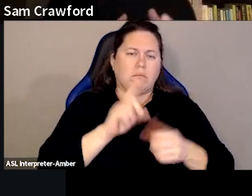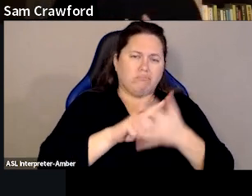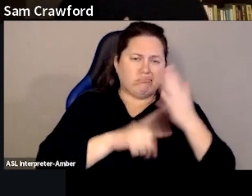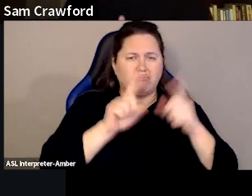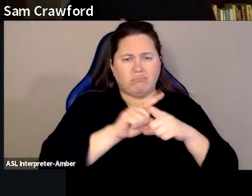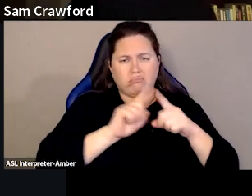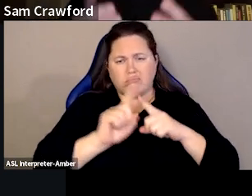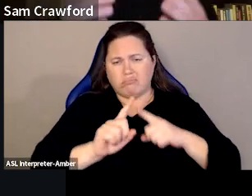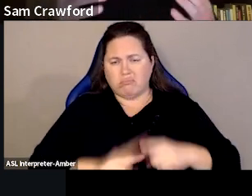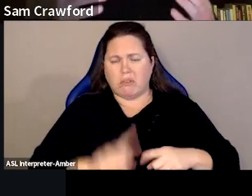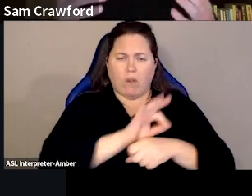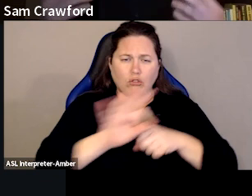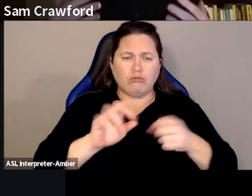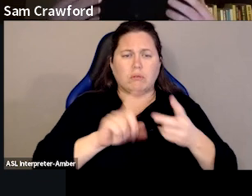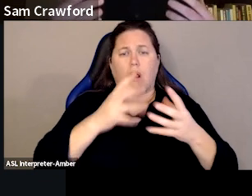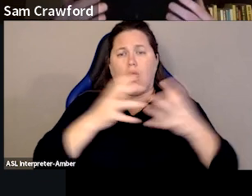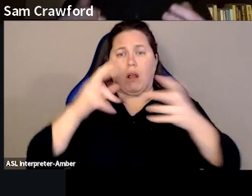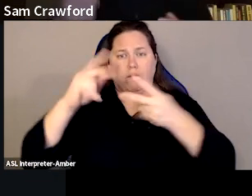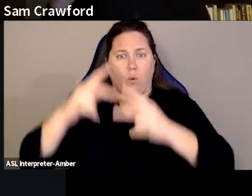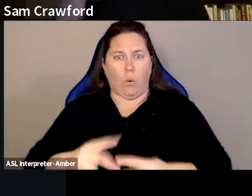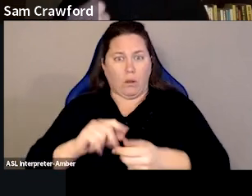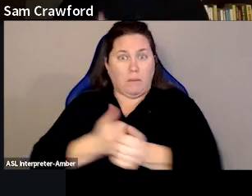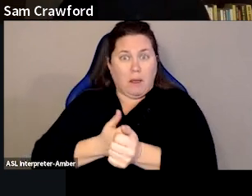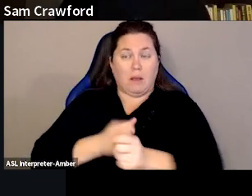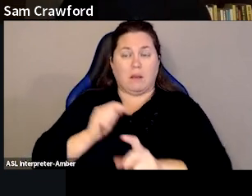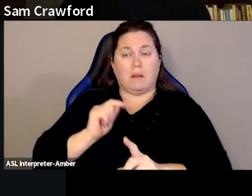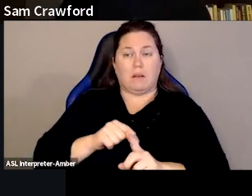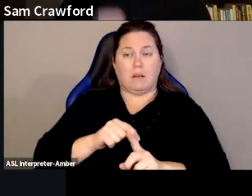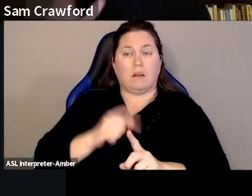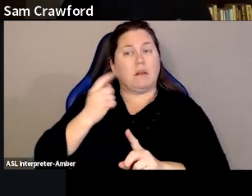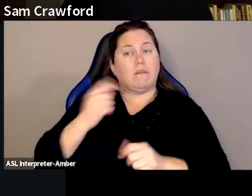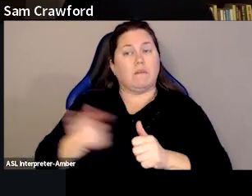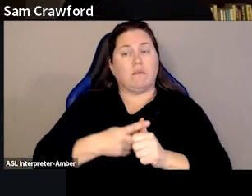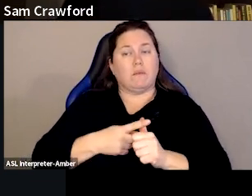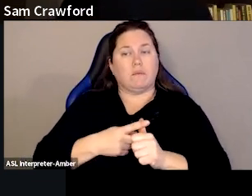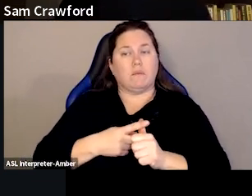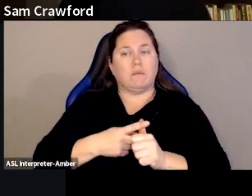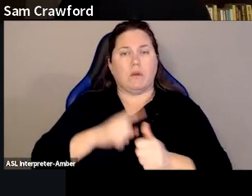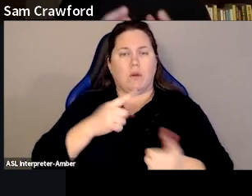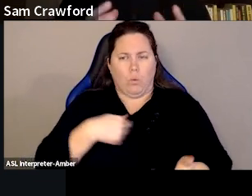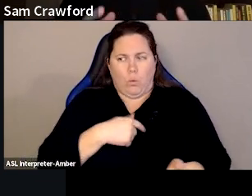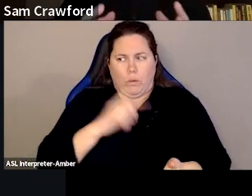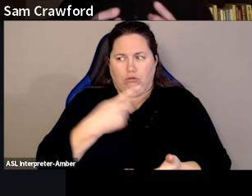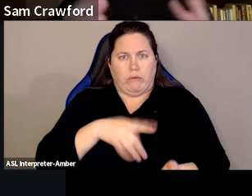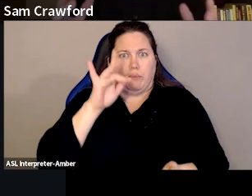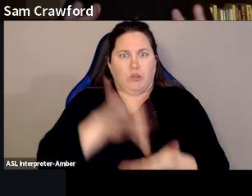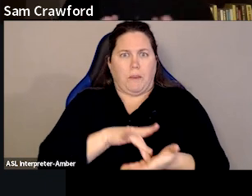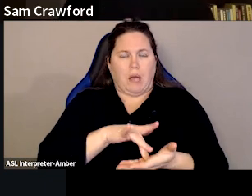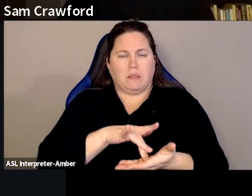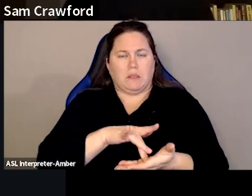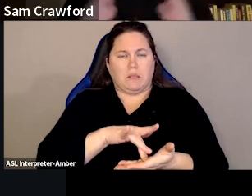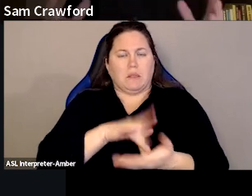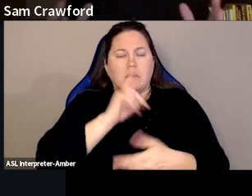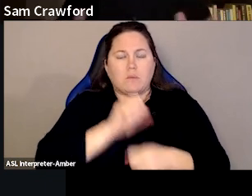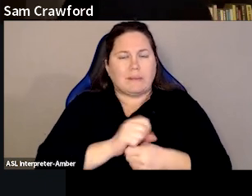in the back end. But for us, when we do it, we're just pressing a button, and it's so easy.